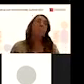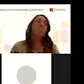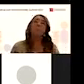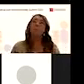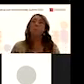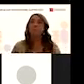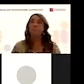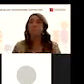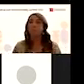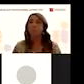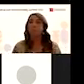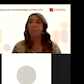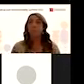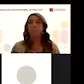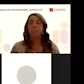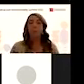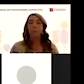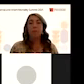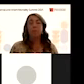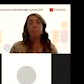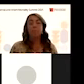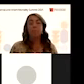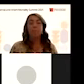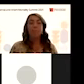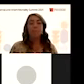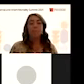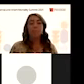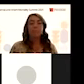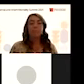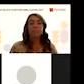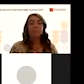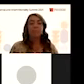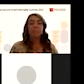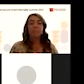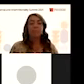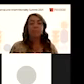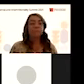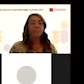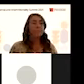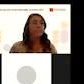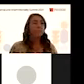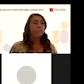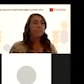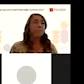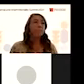have contracted behavioral health services, and they do individual and group